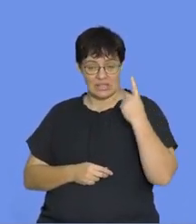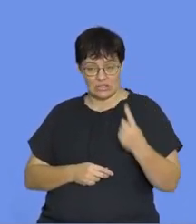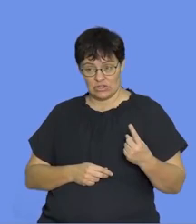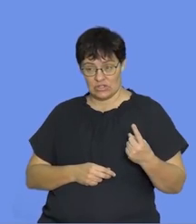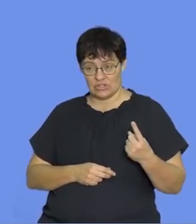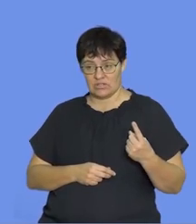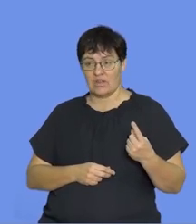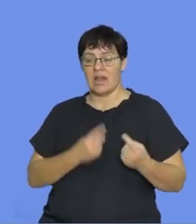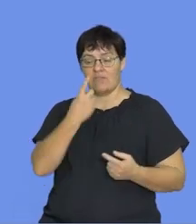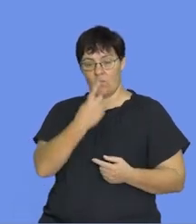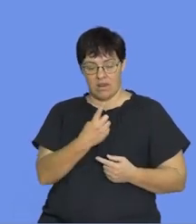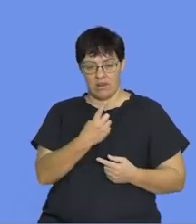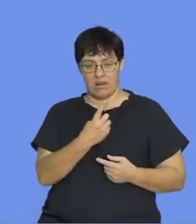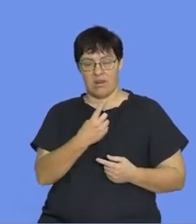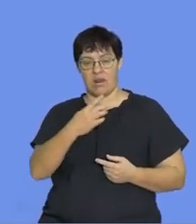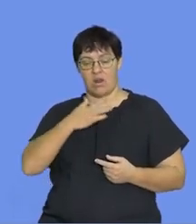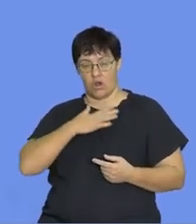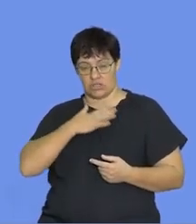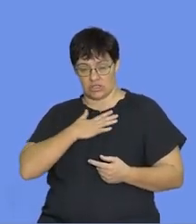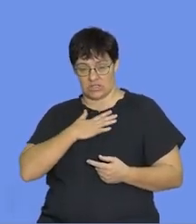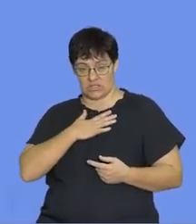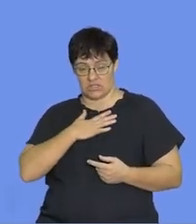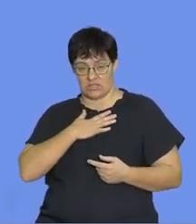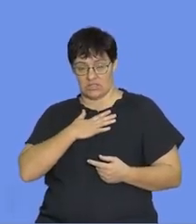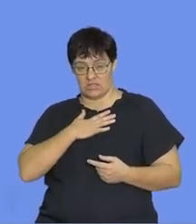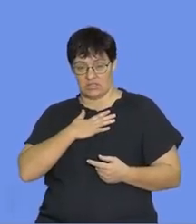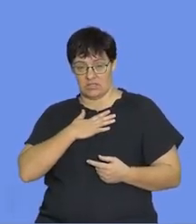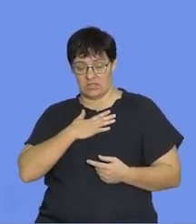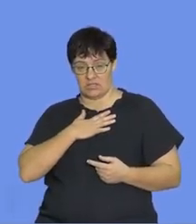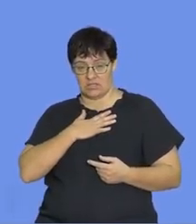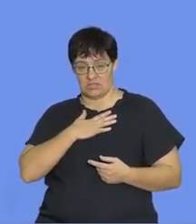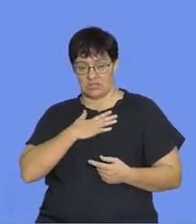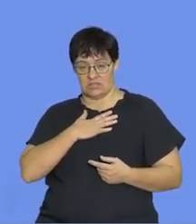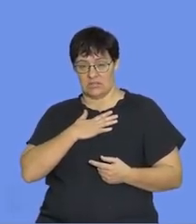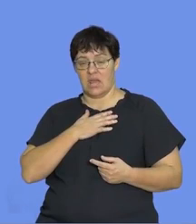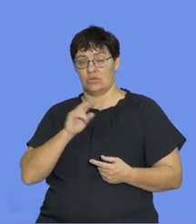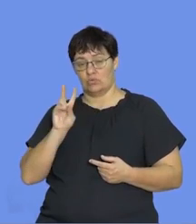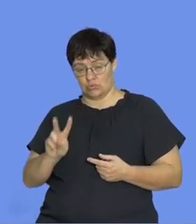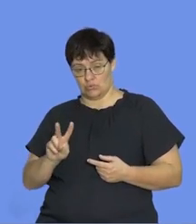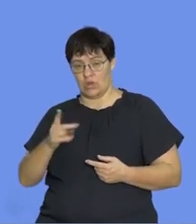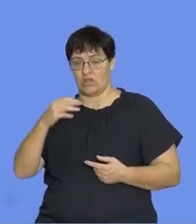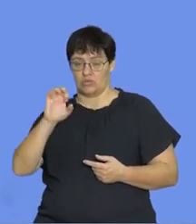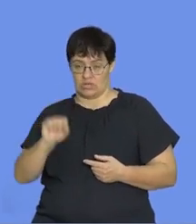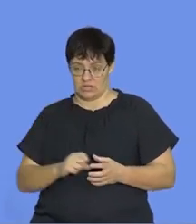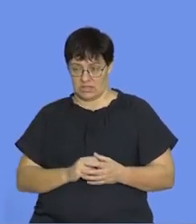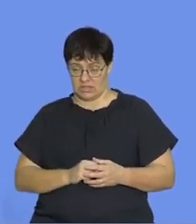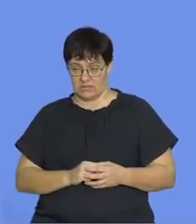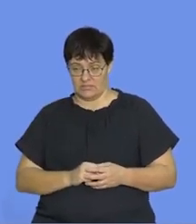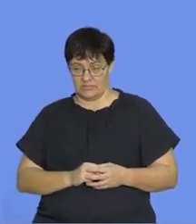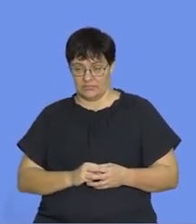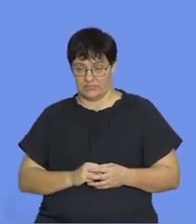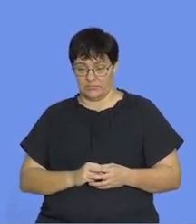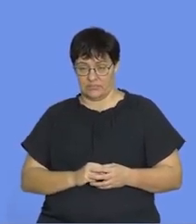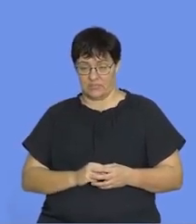1 atom of oxygen and 2 atoms of hydrogen, okay? Now, what do we need to do? We can say,